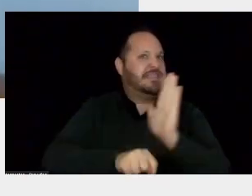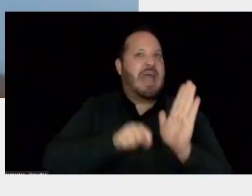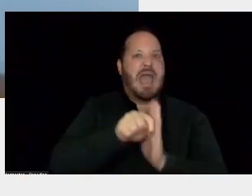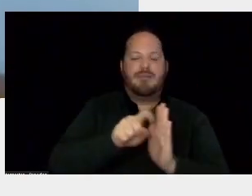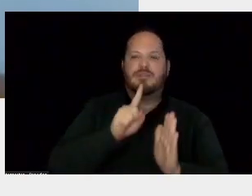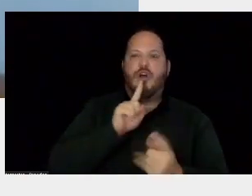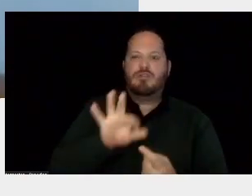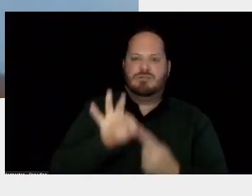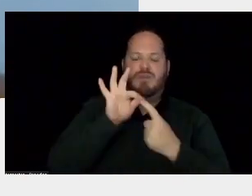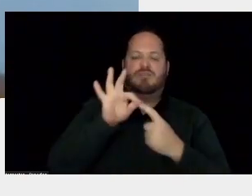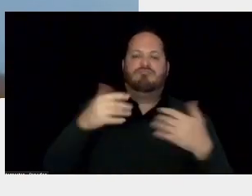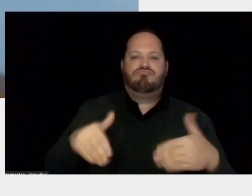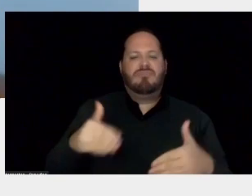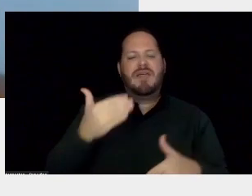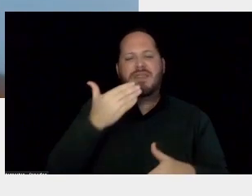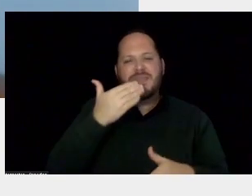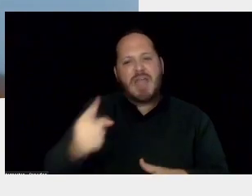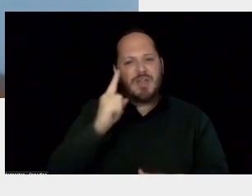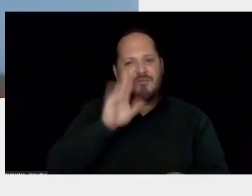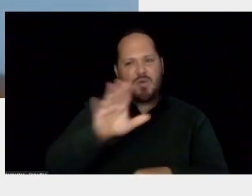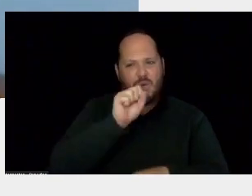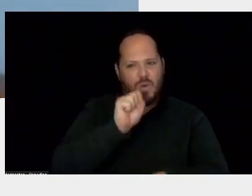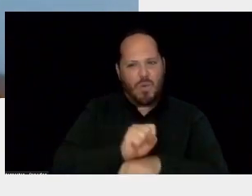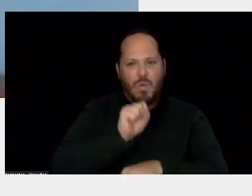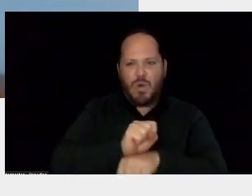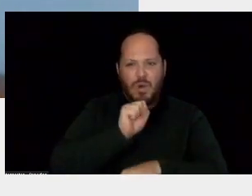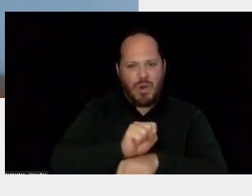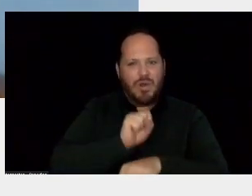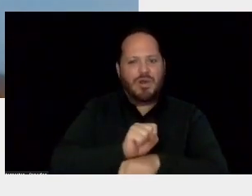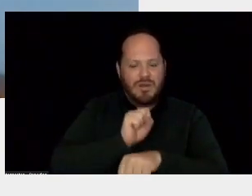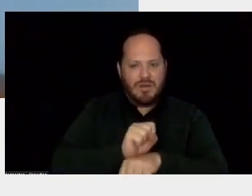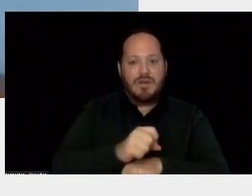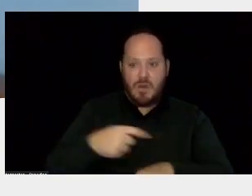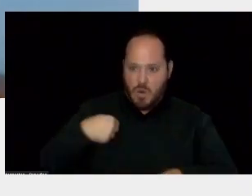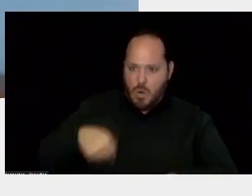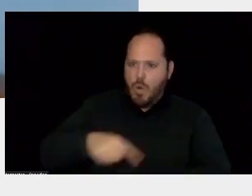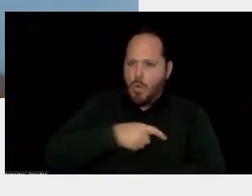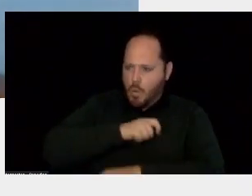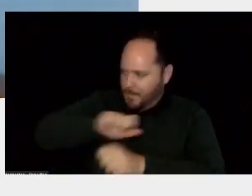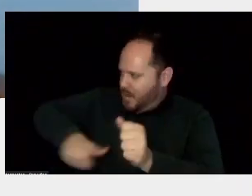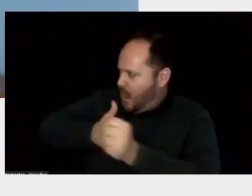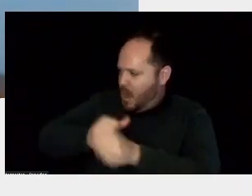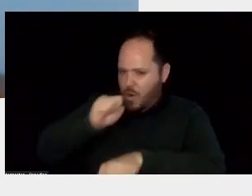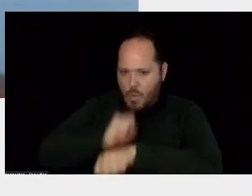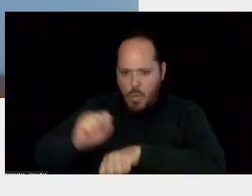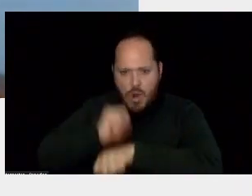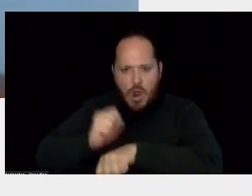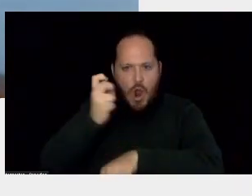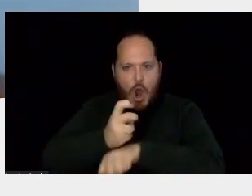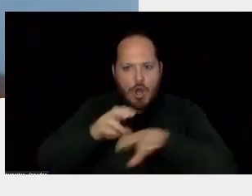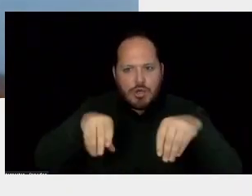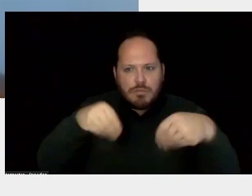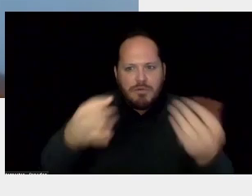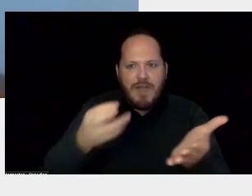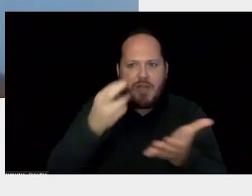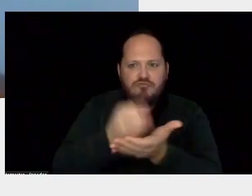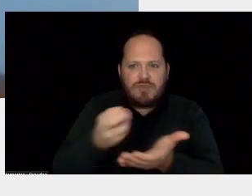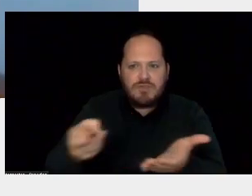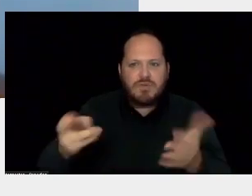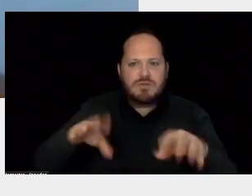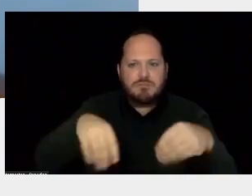work you're doing on the front lines of this pandemic. We're working hard to get you resources and tools you need to safely provide